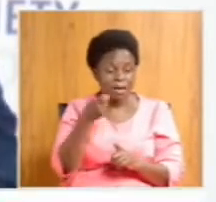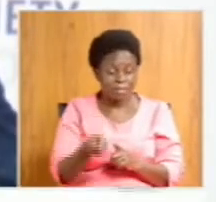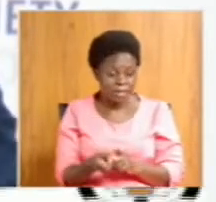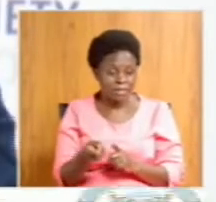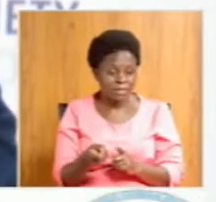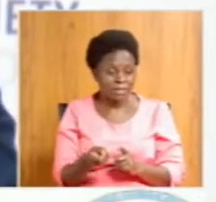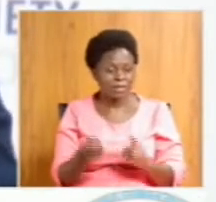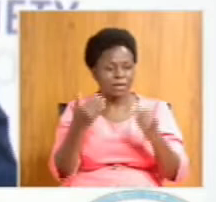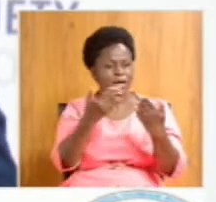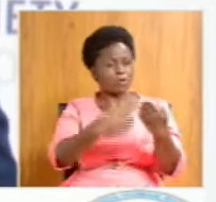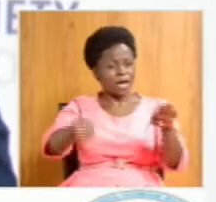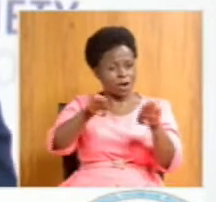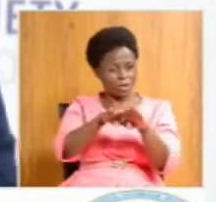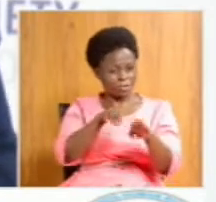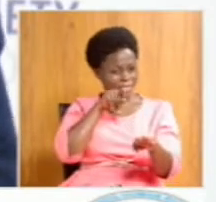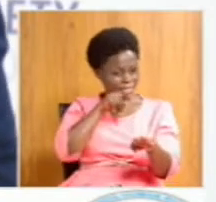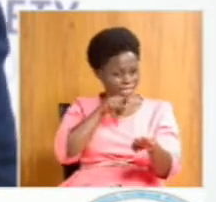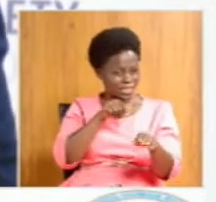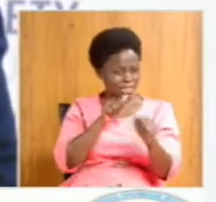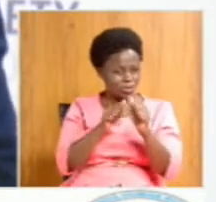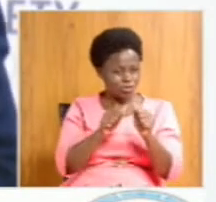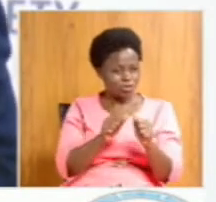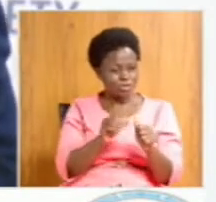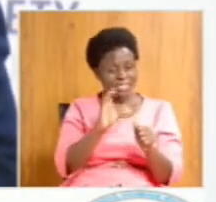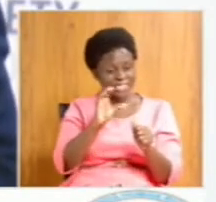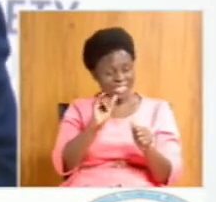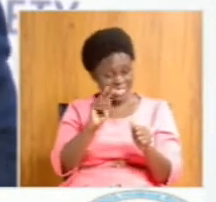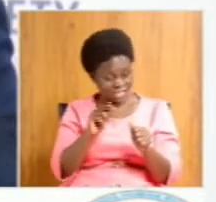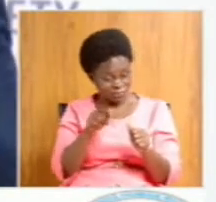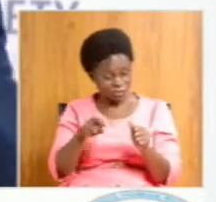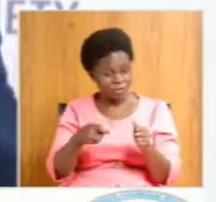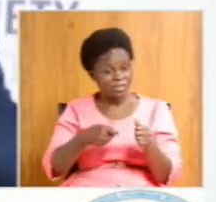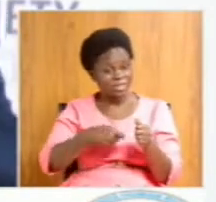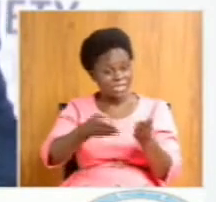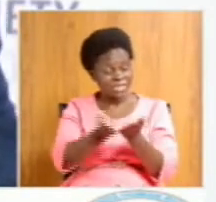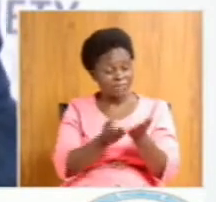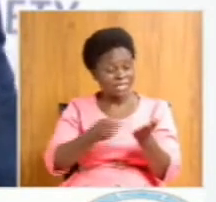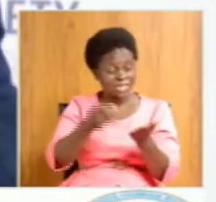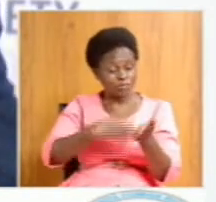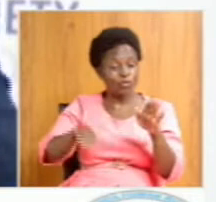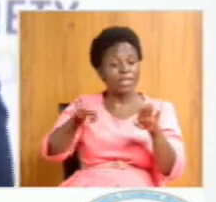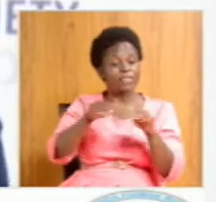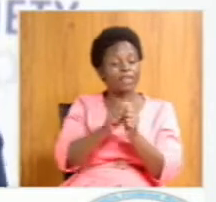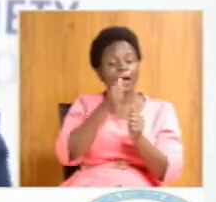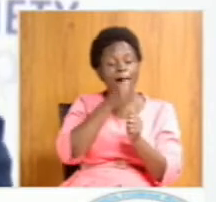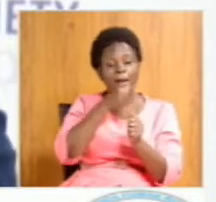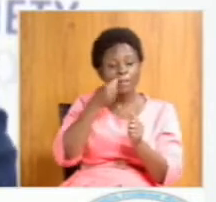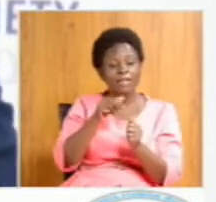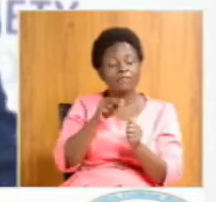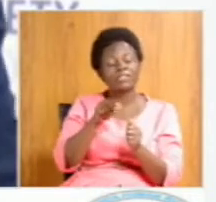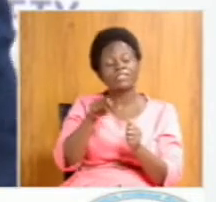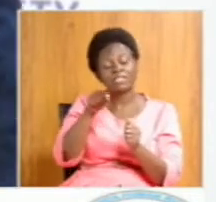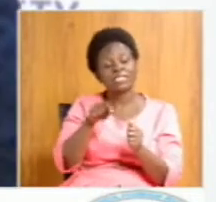the concession that civil servants in the Solicitor General's Office signed with a private entity led us into this